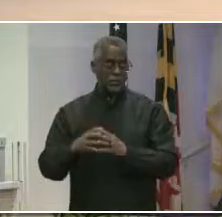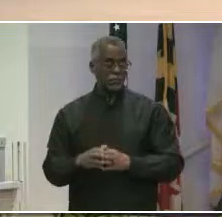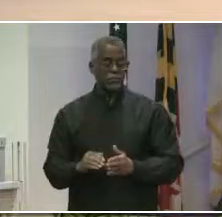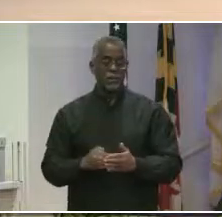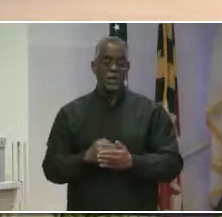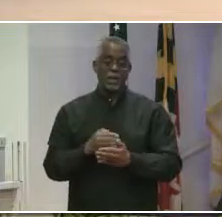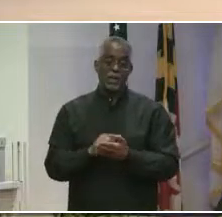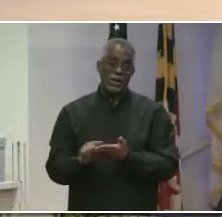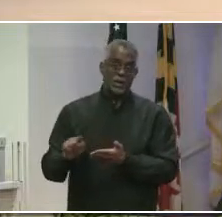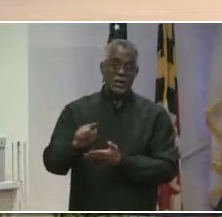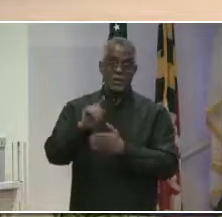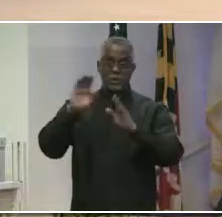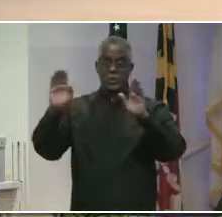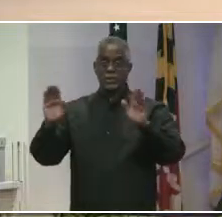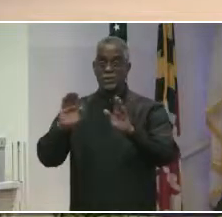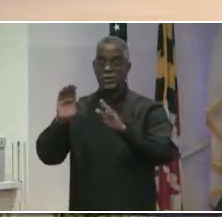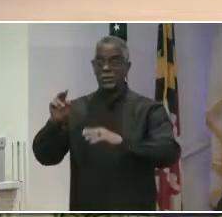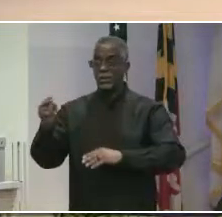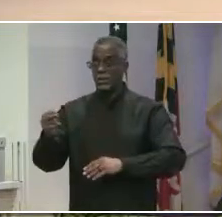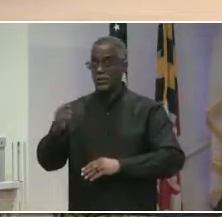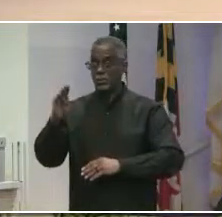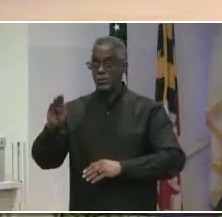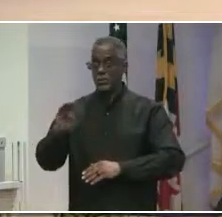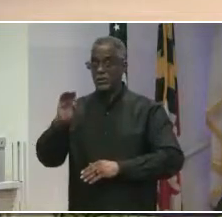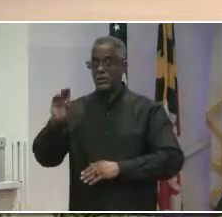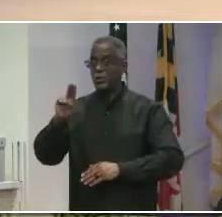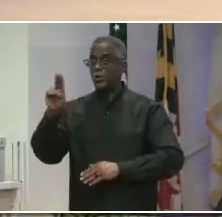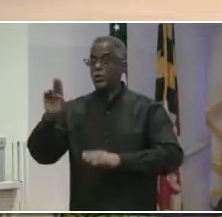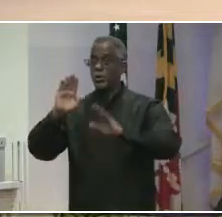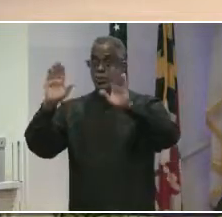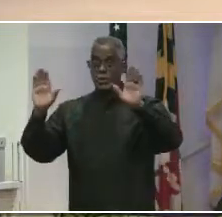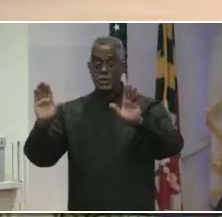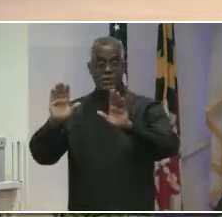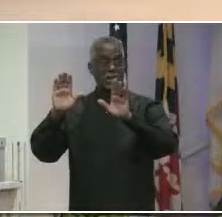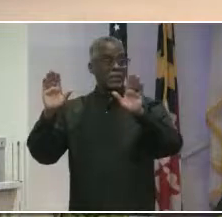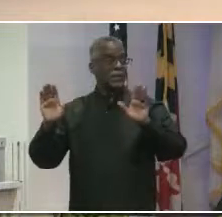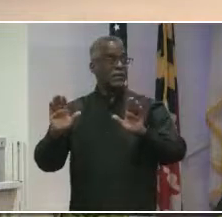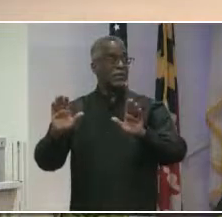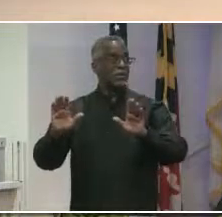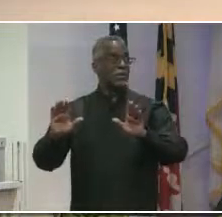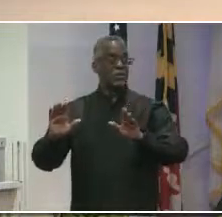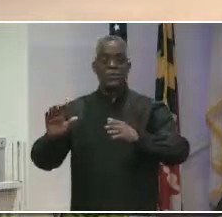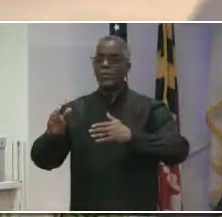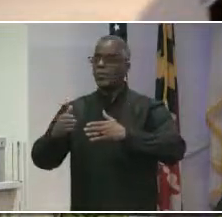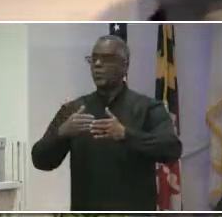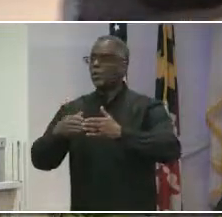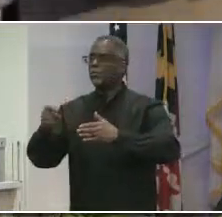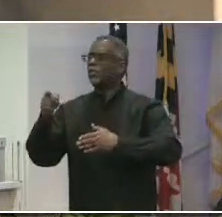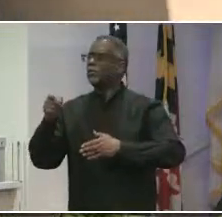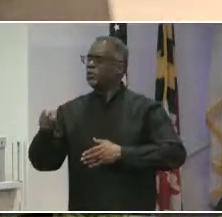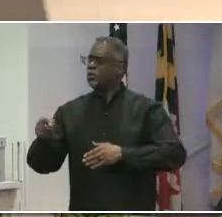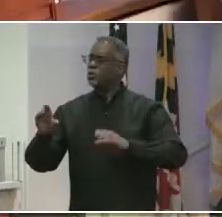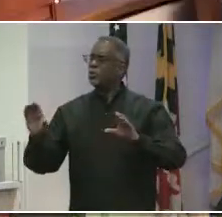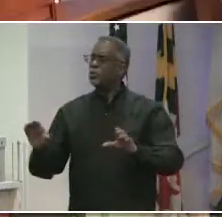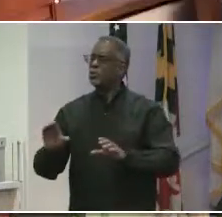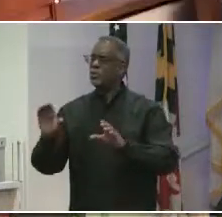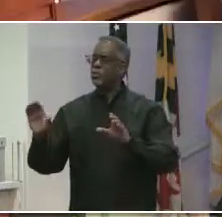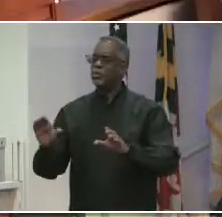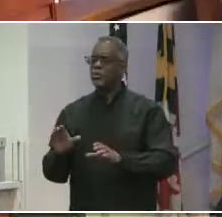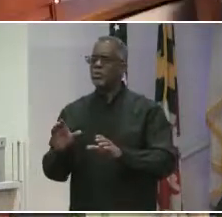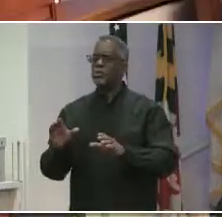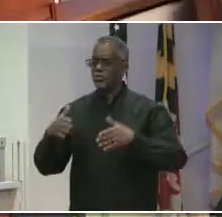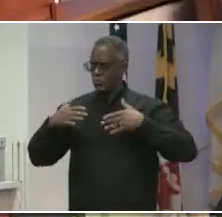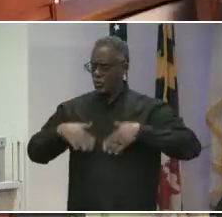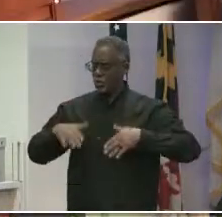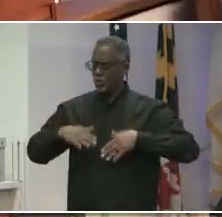Next Sunday, HBCU Sunday, what they do? Y'all wear your HBCU, whatever you normally do, come on, wear your HBCU